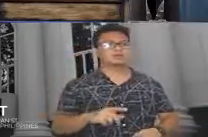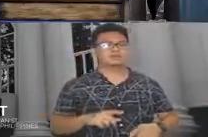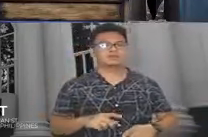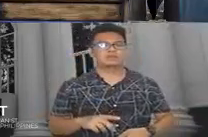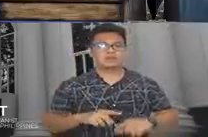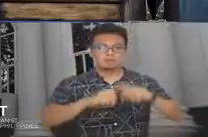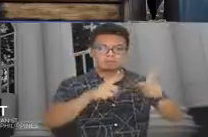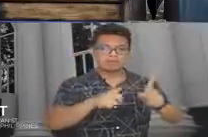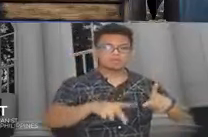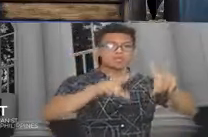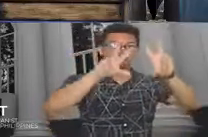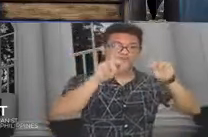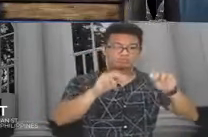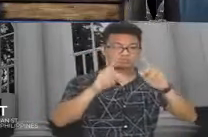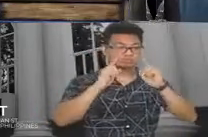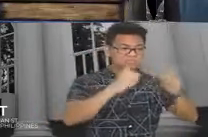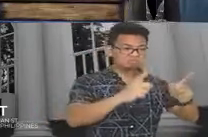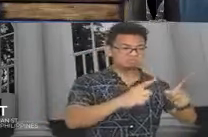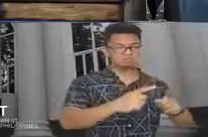gaan na pa, gipang nagkuhan yung dugo.